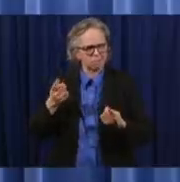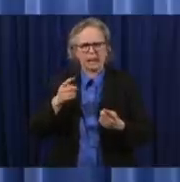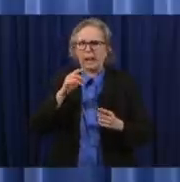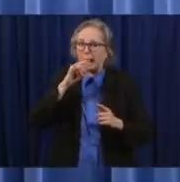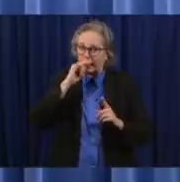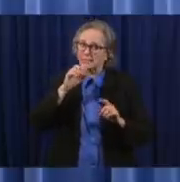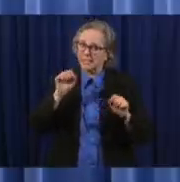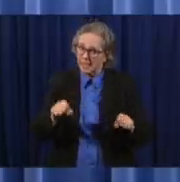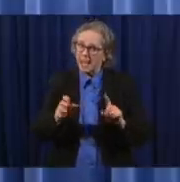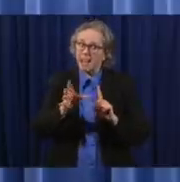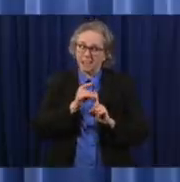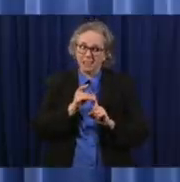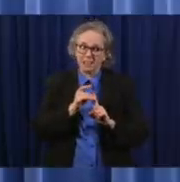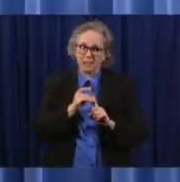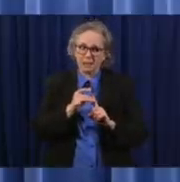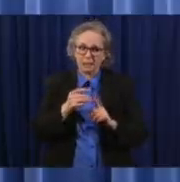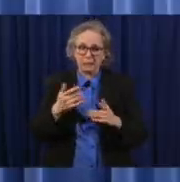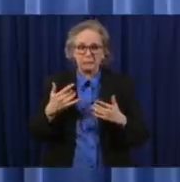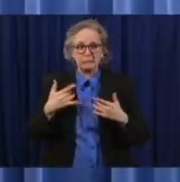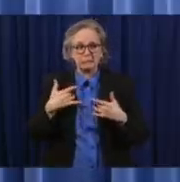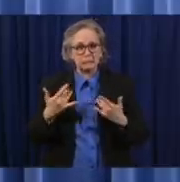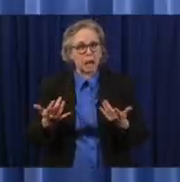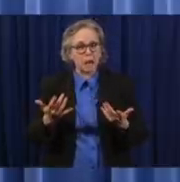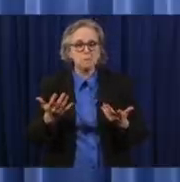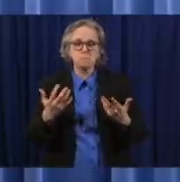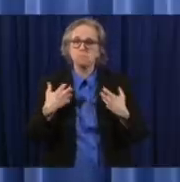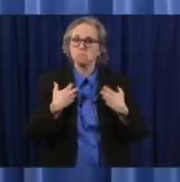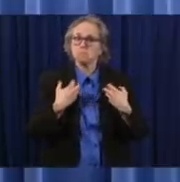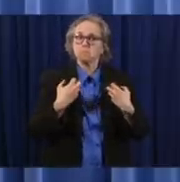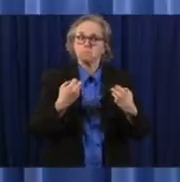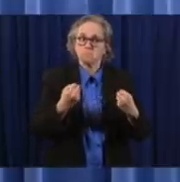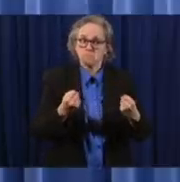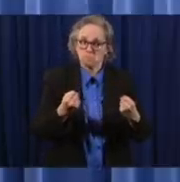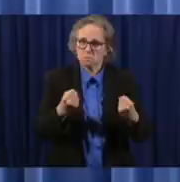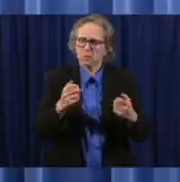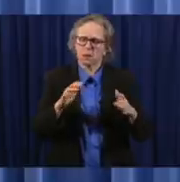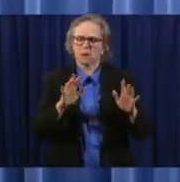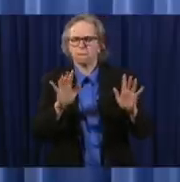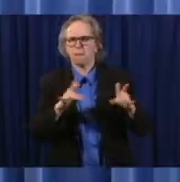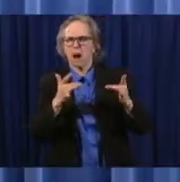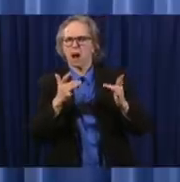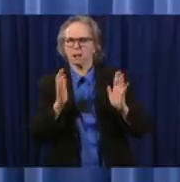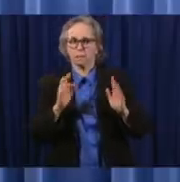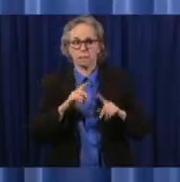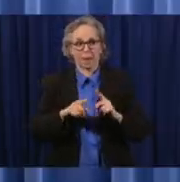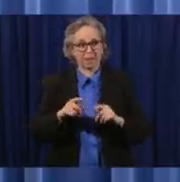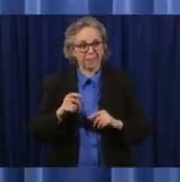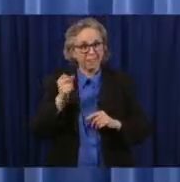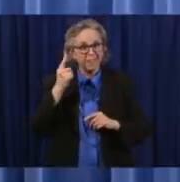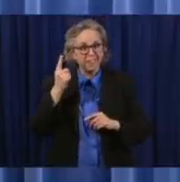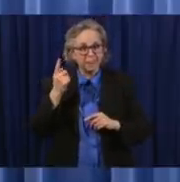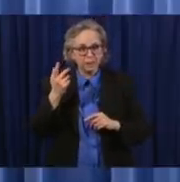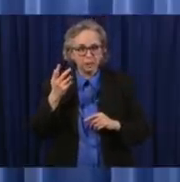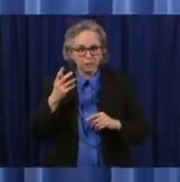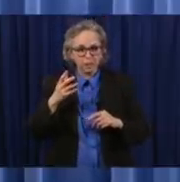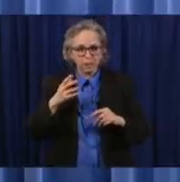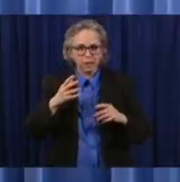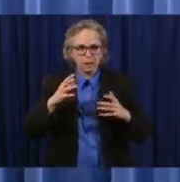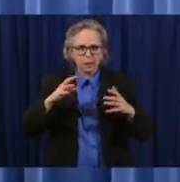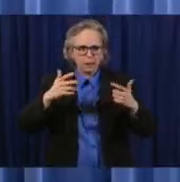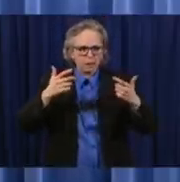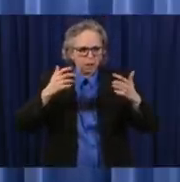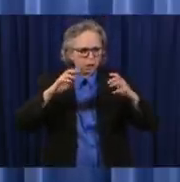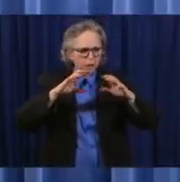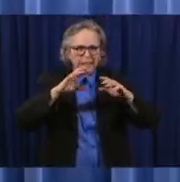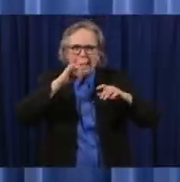the real concern is when you have a group of children, whether in kindergarten or whether they're in